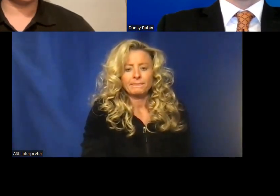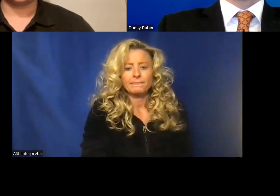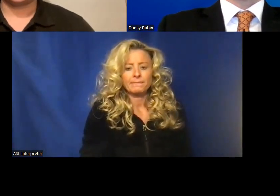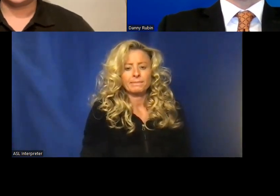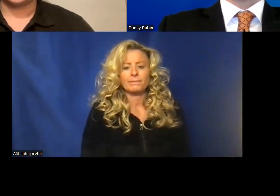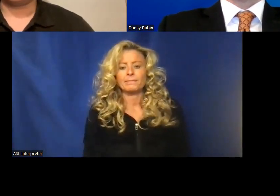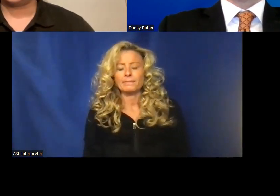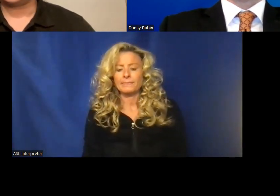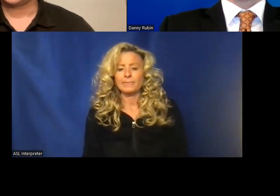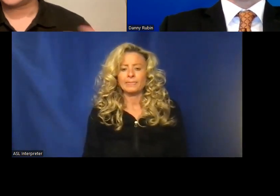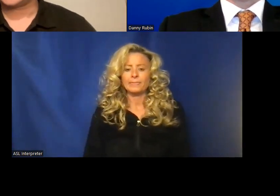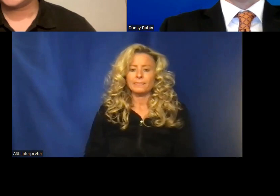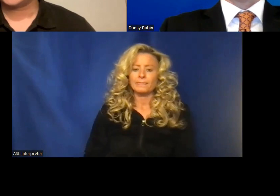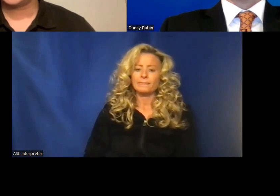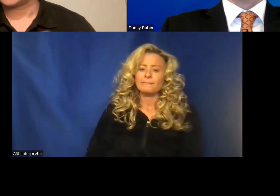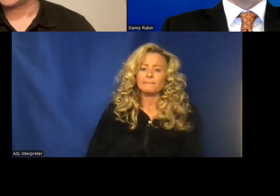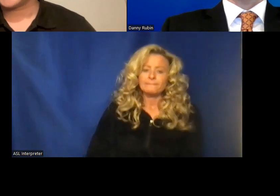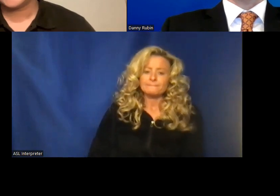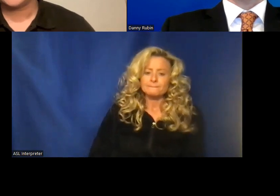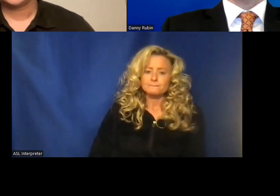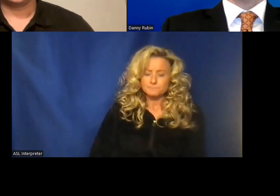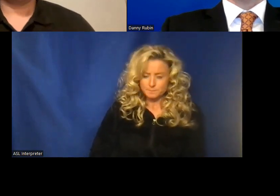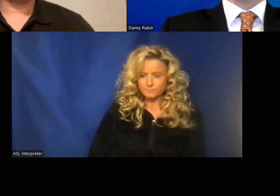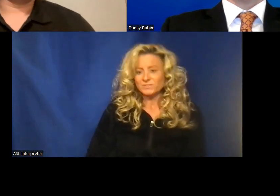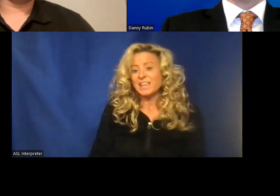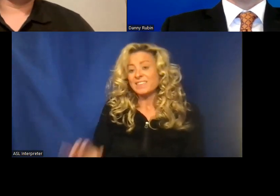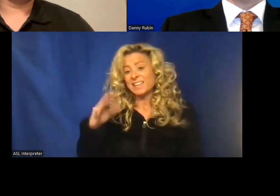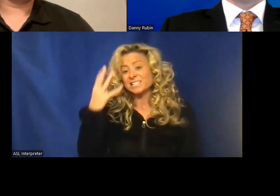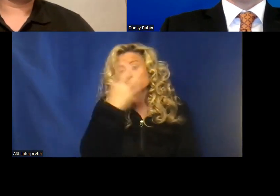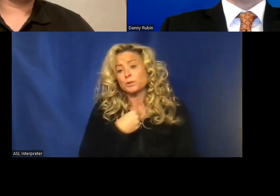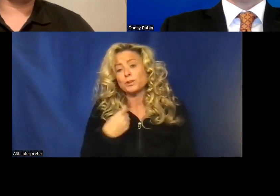the base, the beauty of the technology, as I understand it.